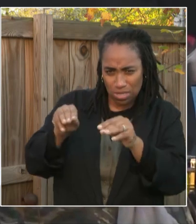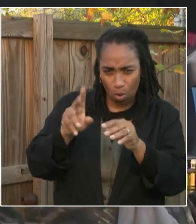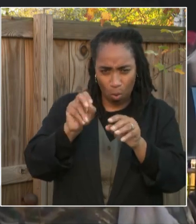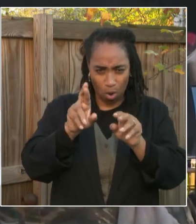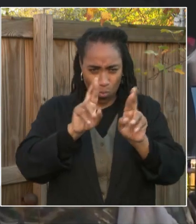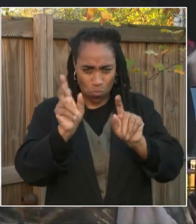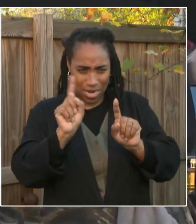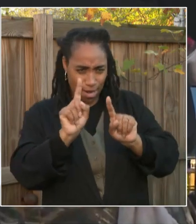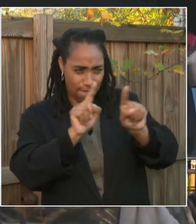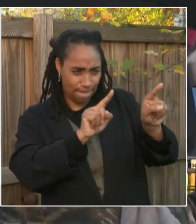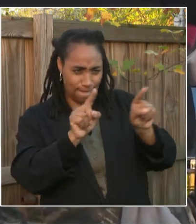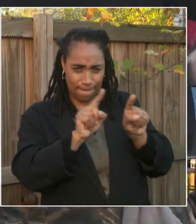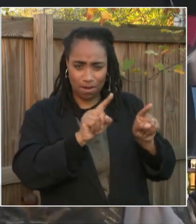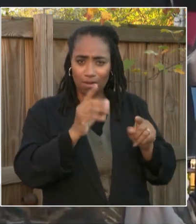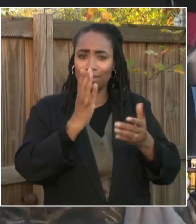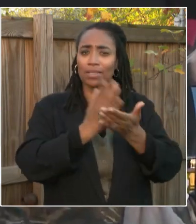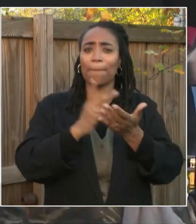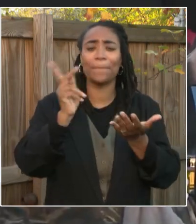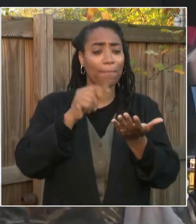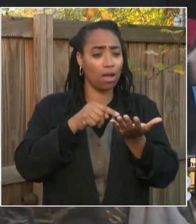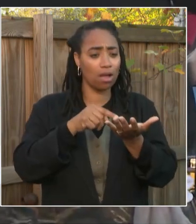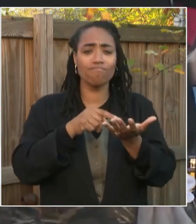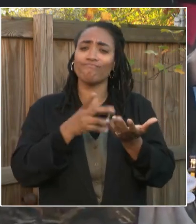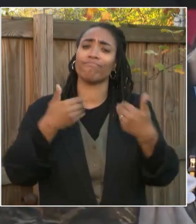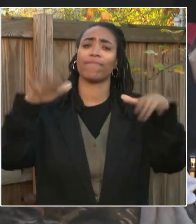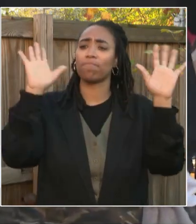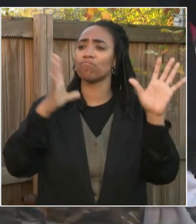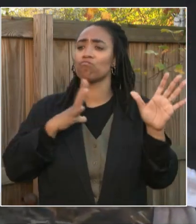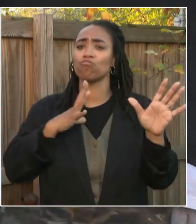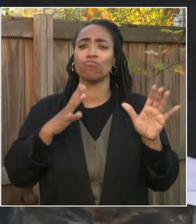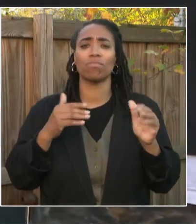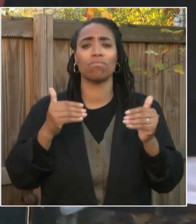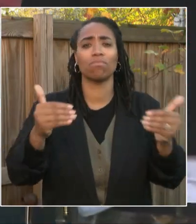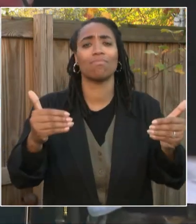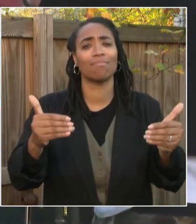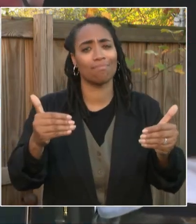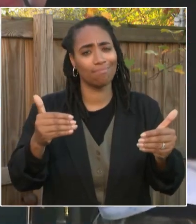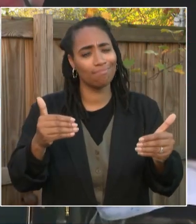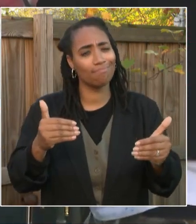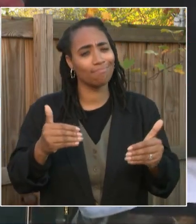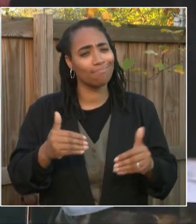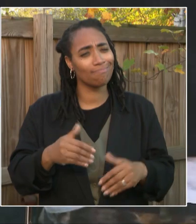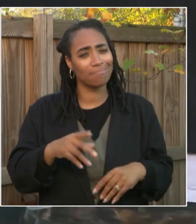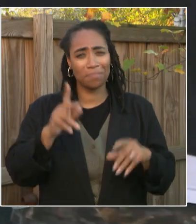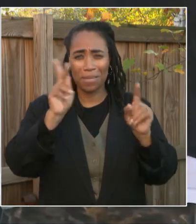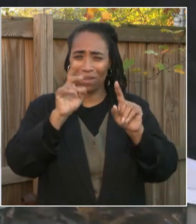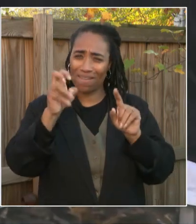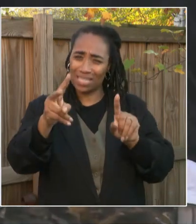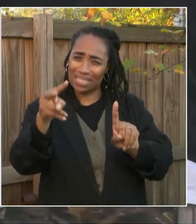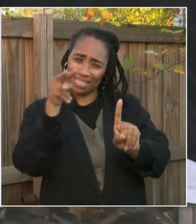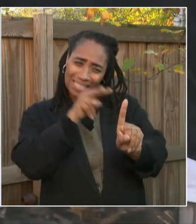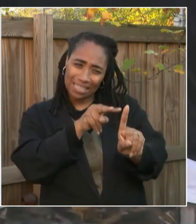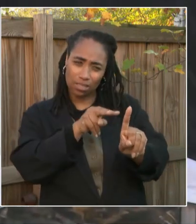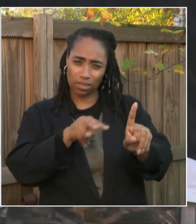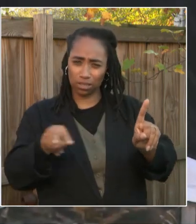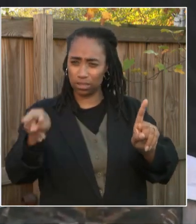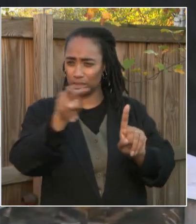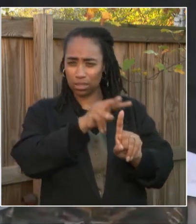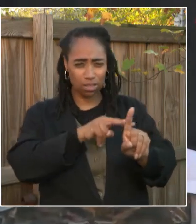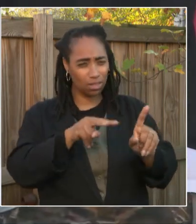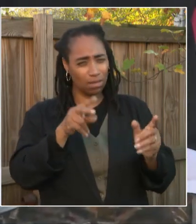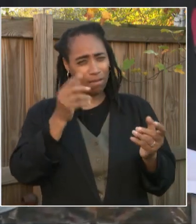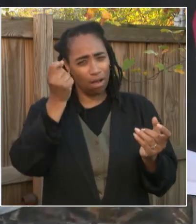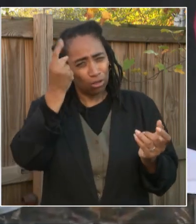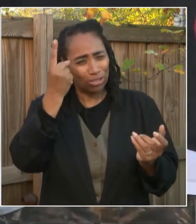take the sacrifice all the time, right? And people need to understand that. When a study was done on